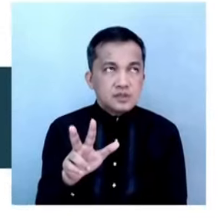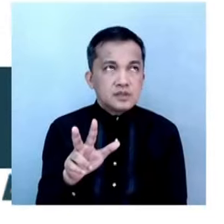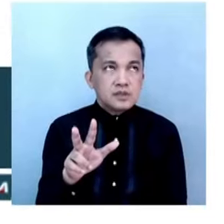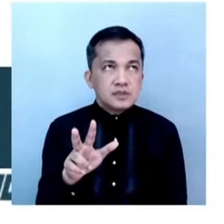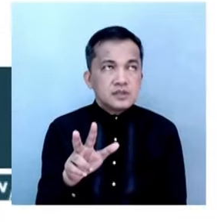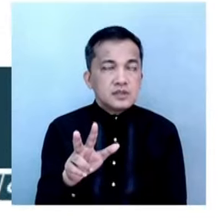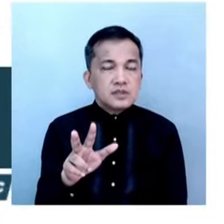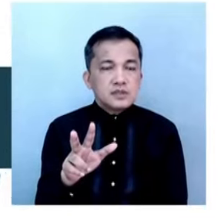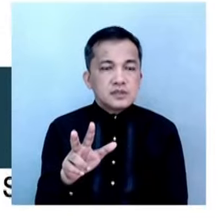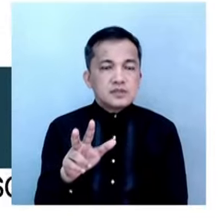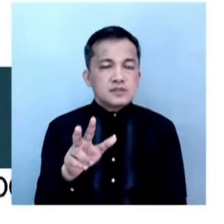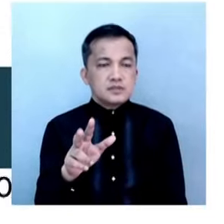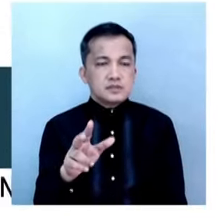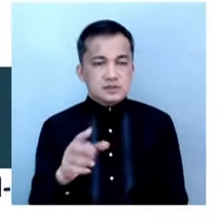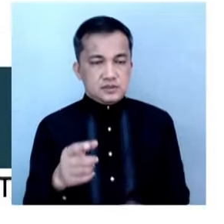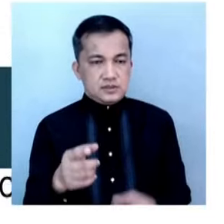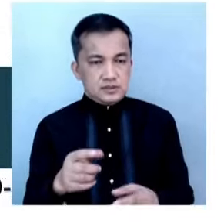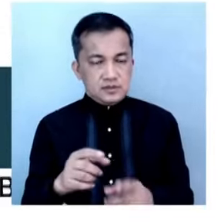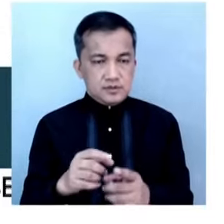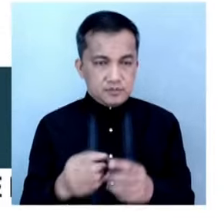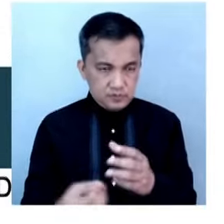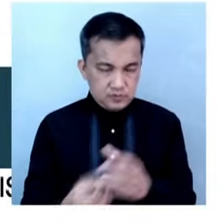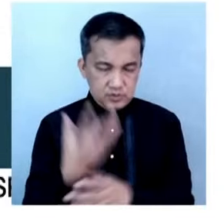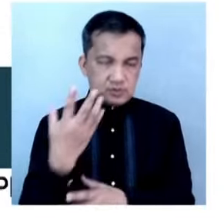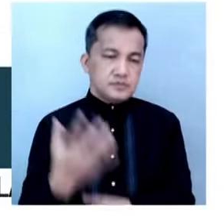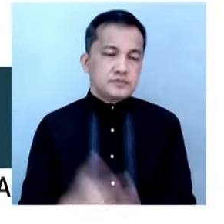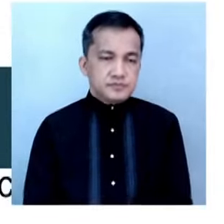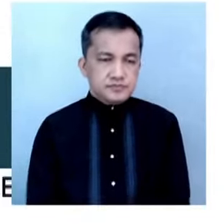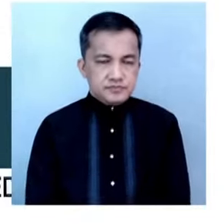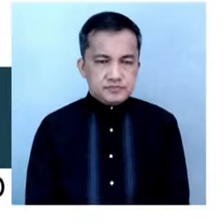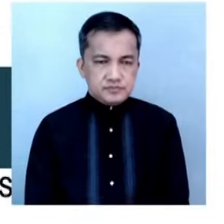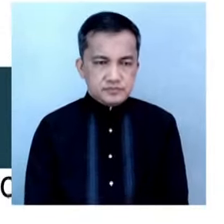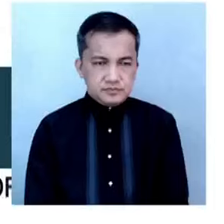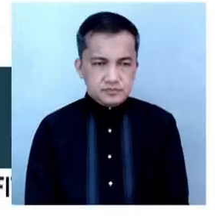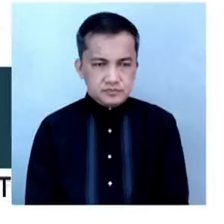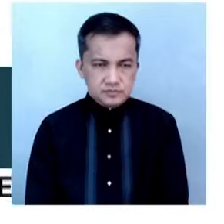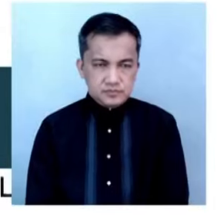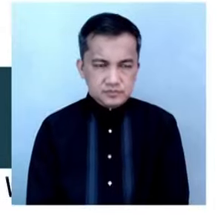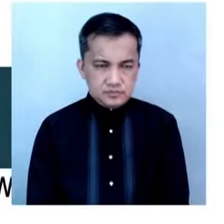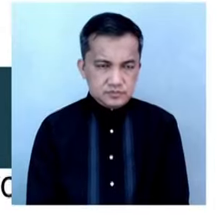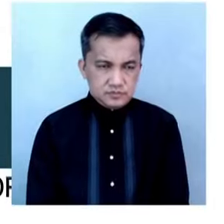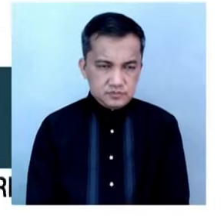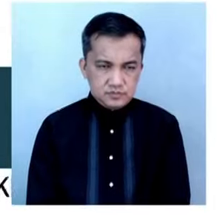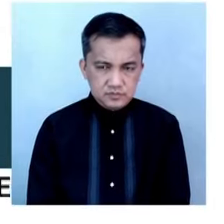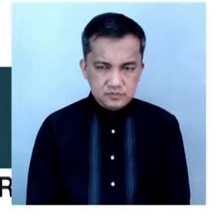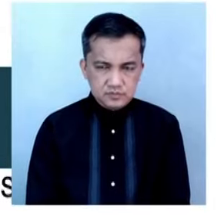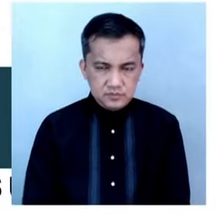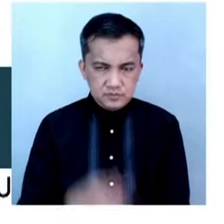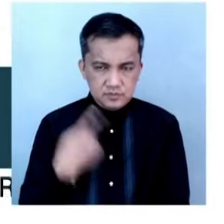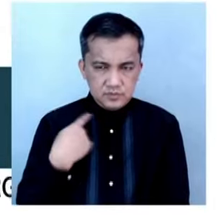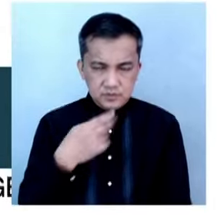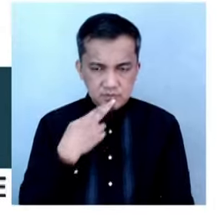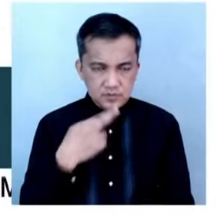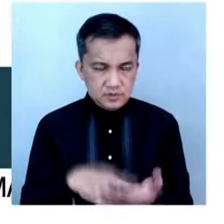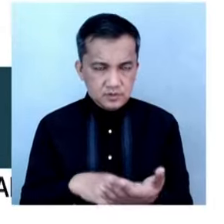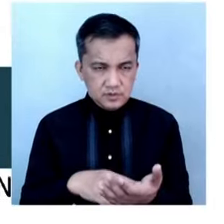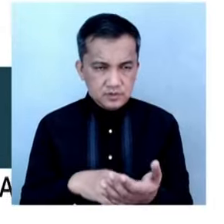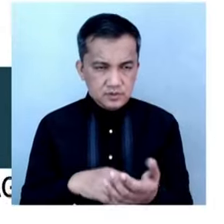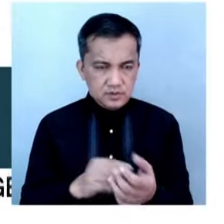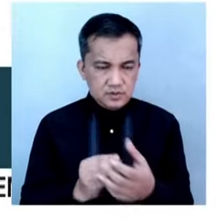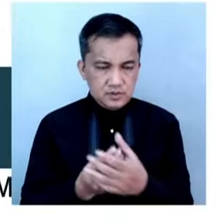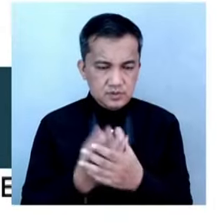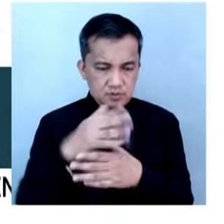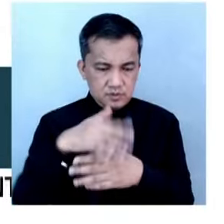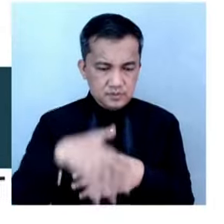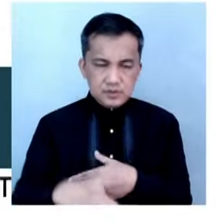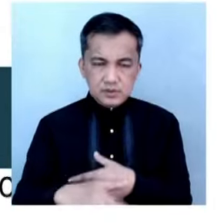na instances or episodes ng eruptions. Okay. Except po 1902 na meron pong na-report na may lumabas pong lava. Pero other than